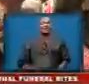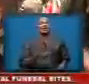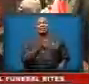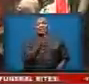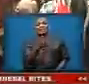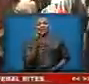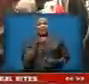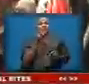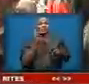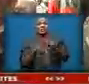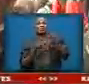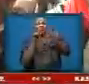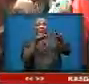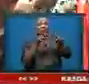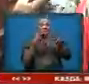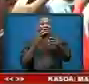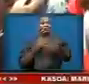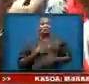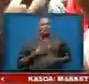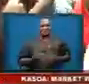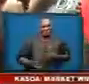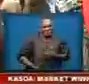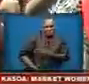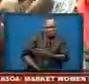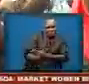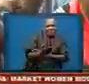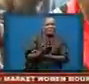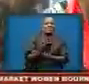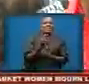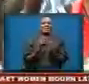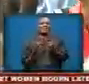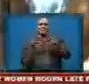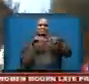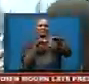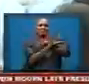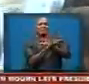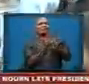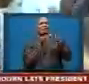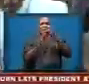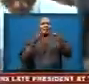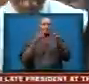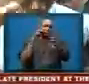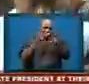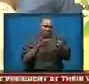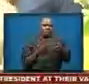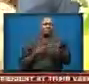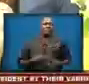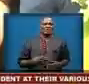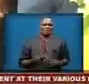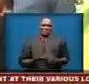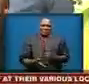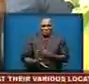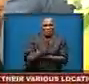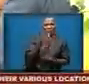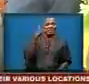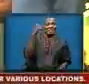who could not view the body of the late President were also given some minutes to file past the body. At about